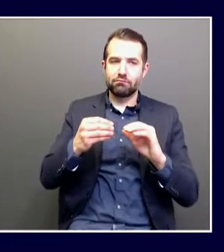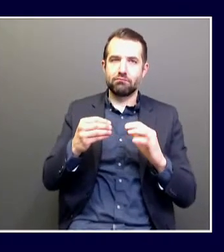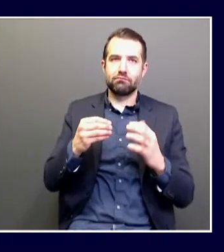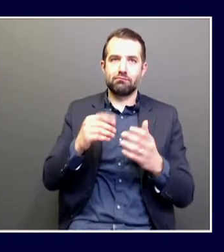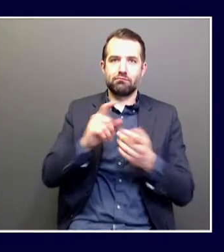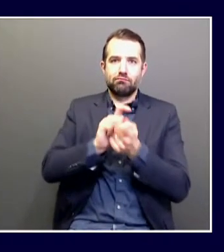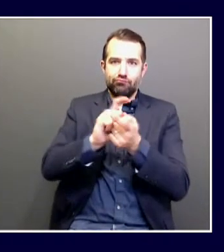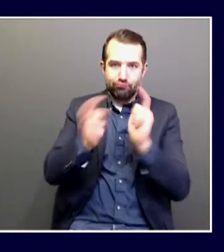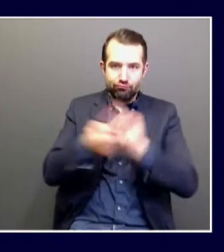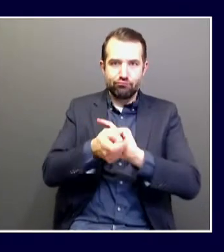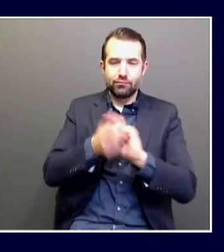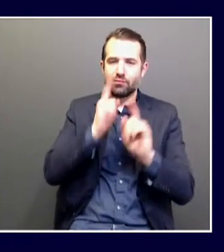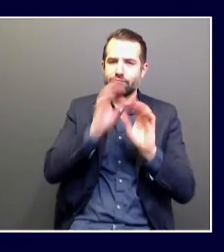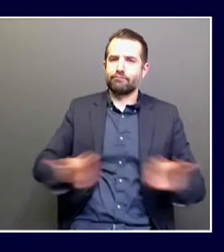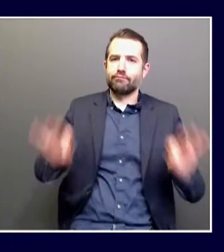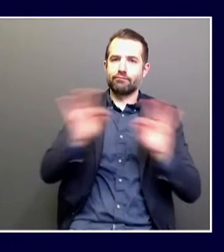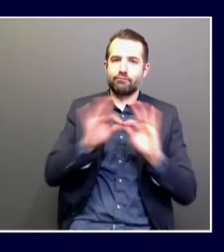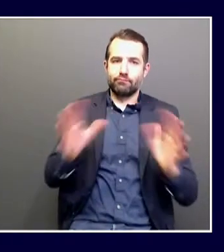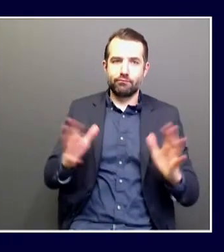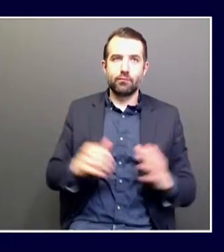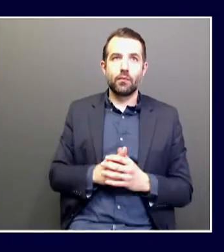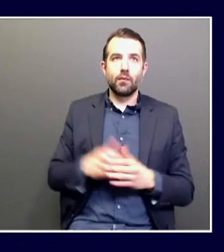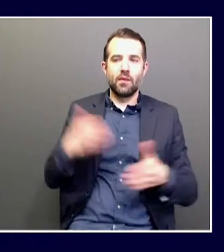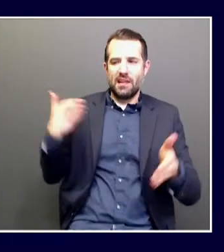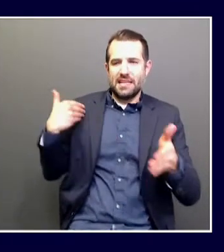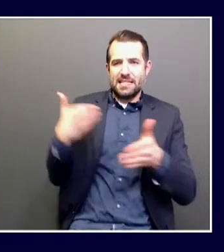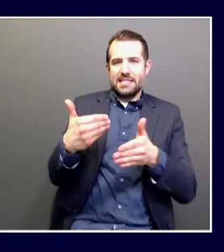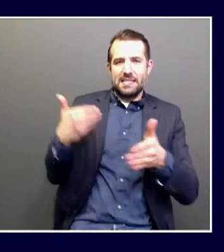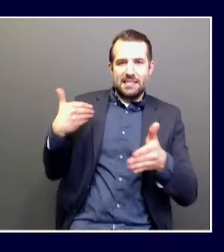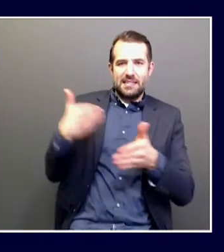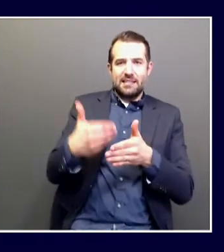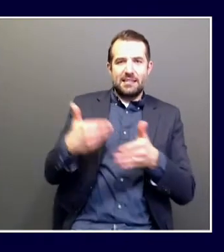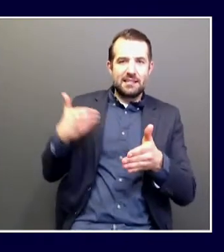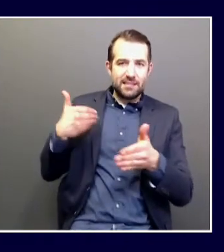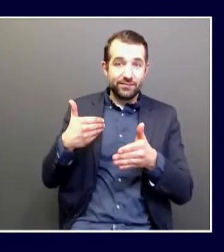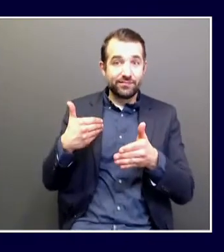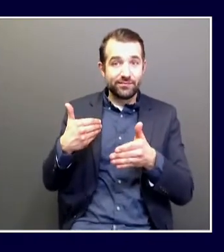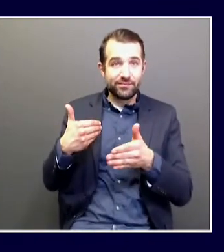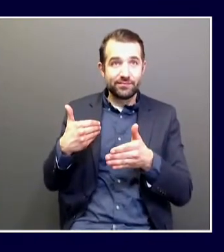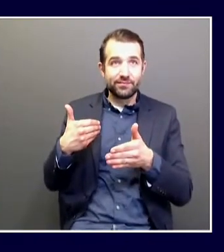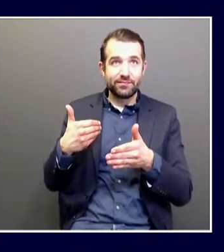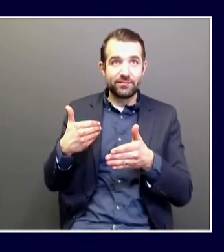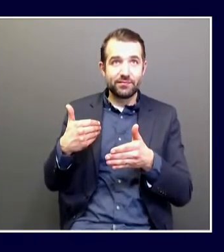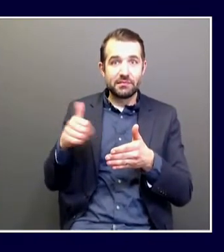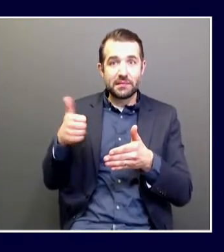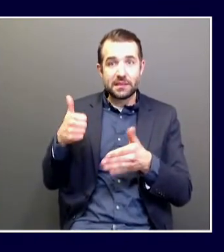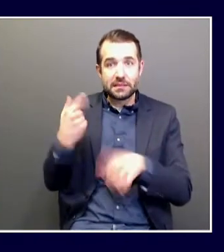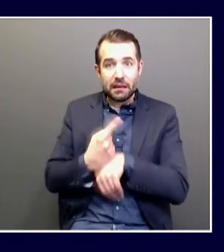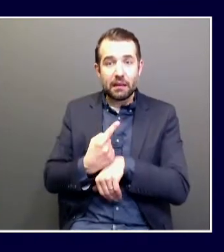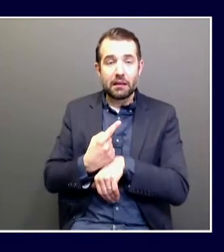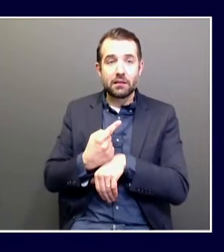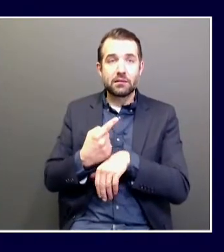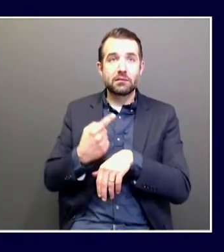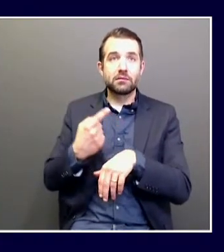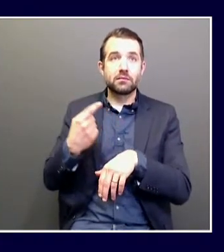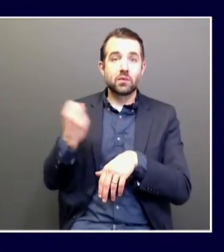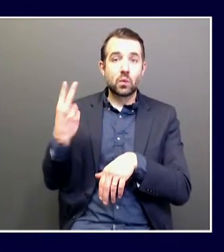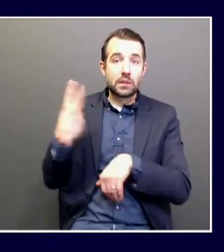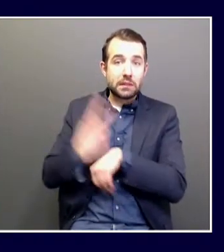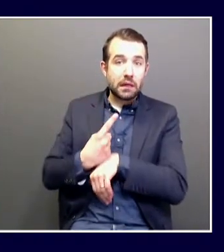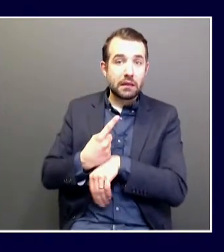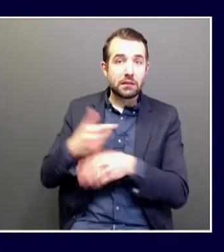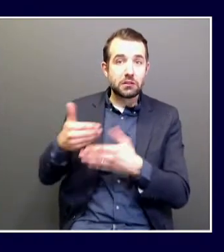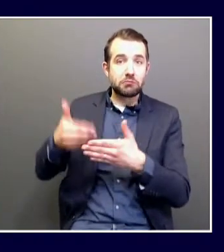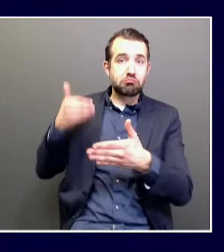the positivity rate in Maine over the last 10, 12, 13 days is not that it's gone from X to Y. It's